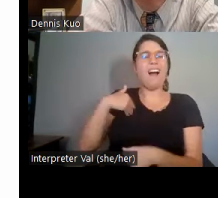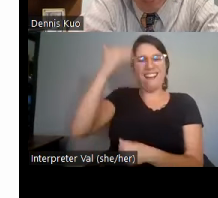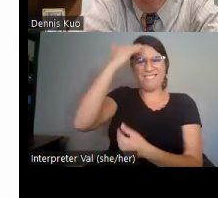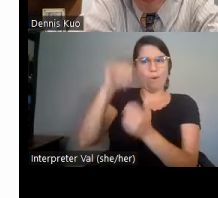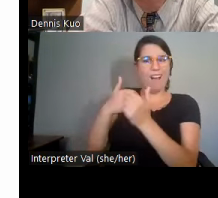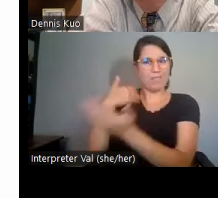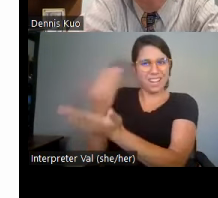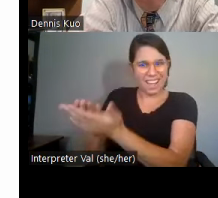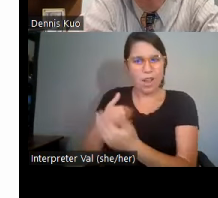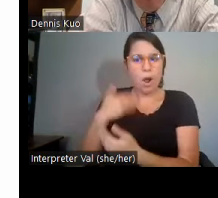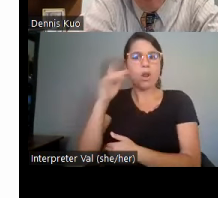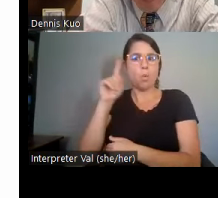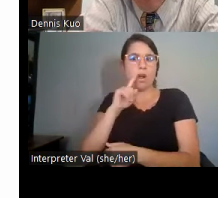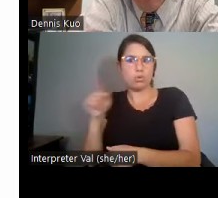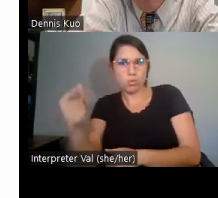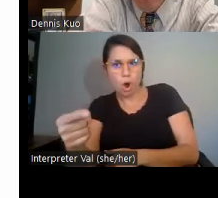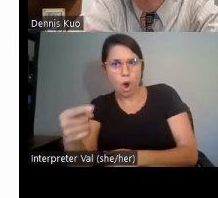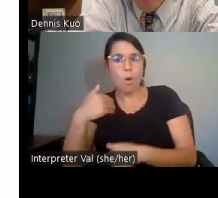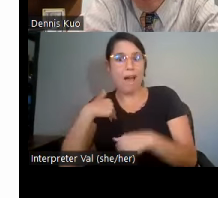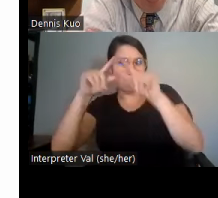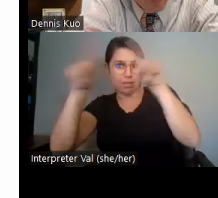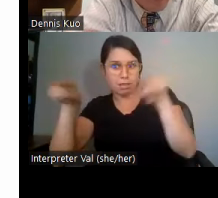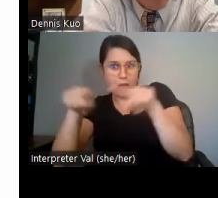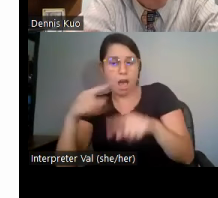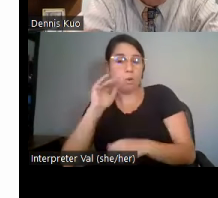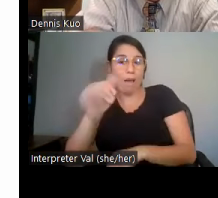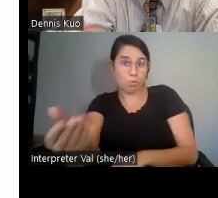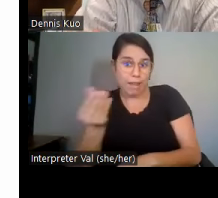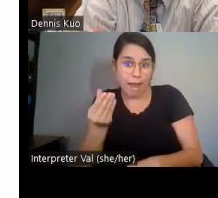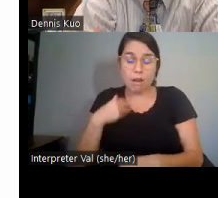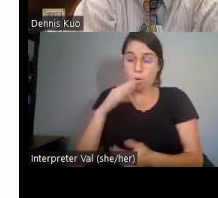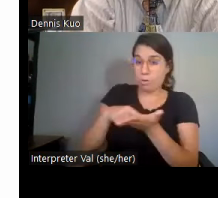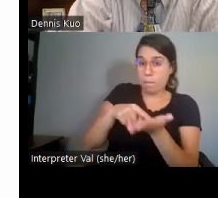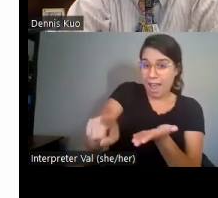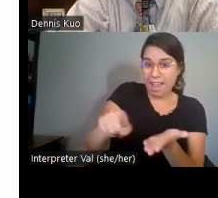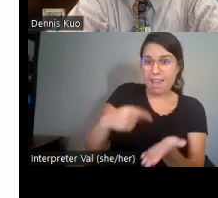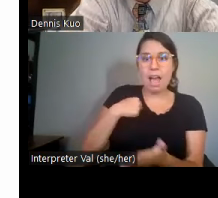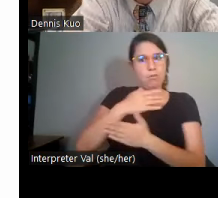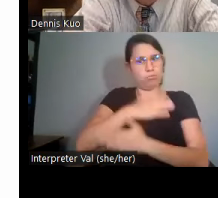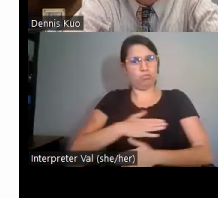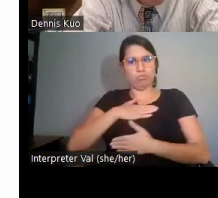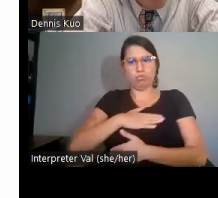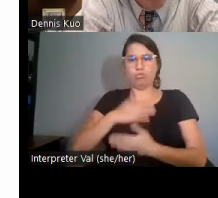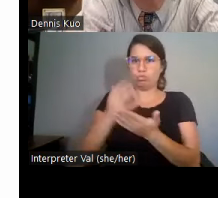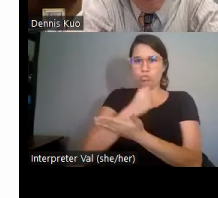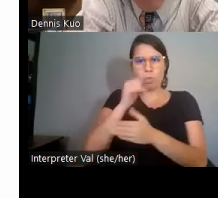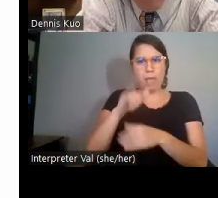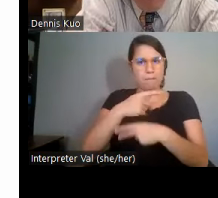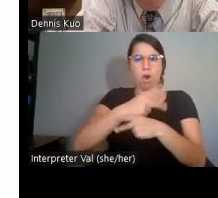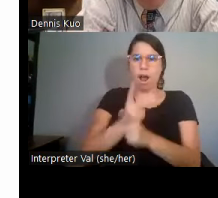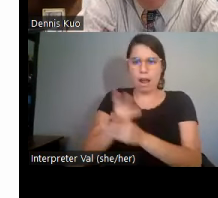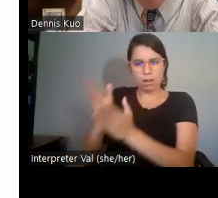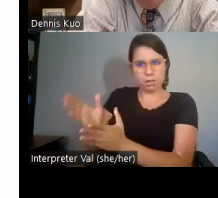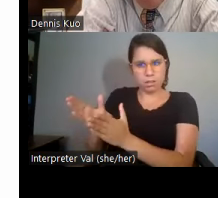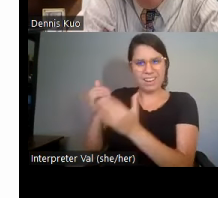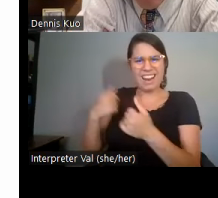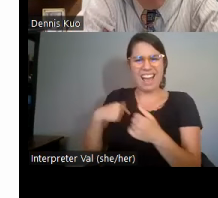you know how to pay for it, and you enjoy the experience of actually utilizing the product. If we could think about how we